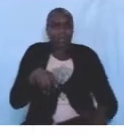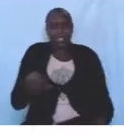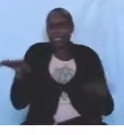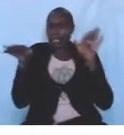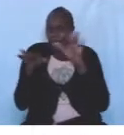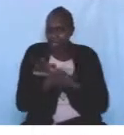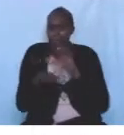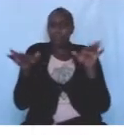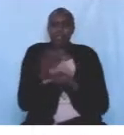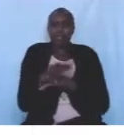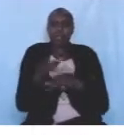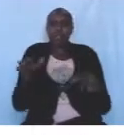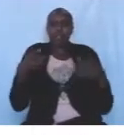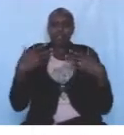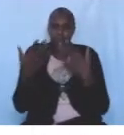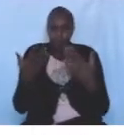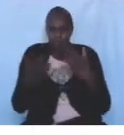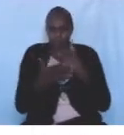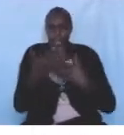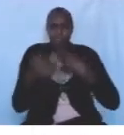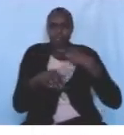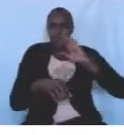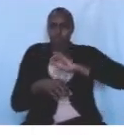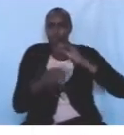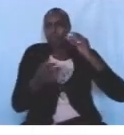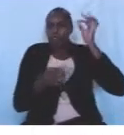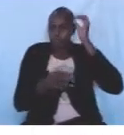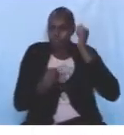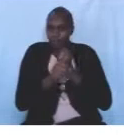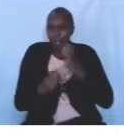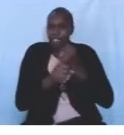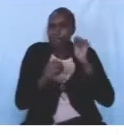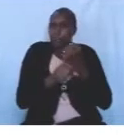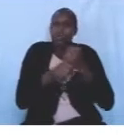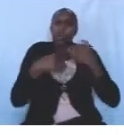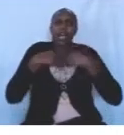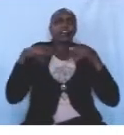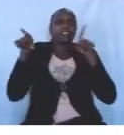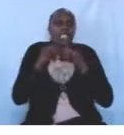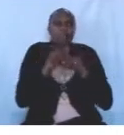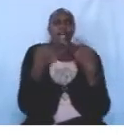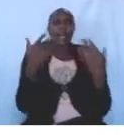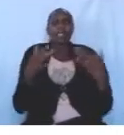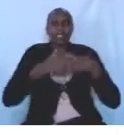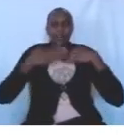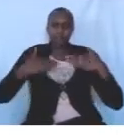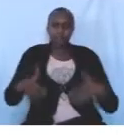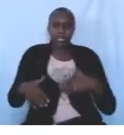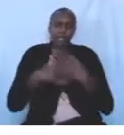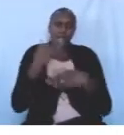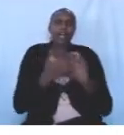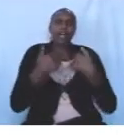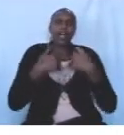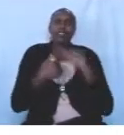Every organ in our body has its function. We can't desire that we all have hands in our bodies. We